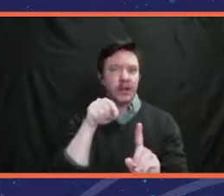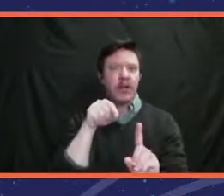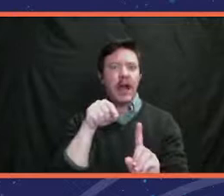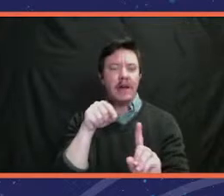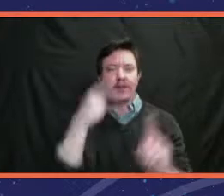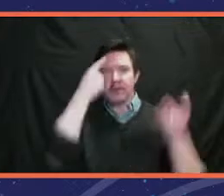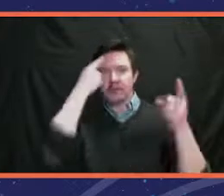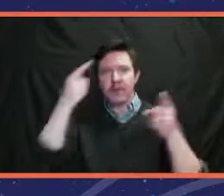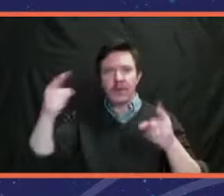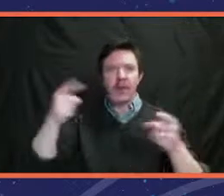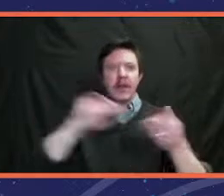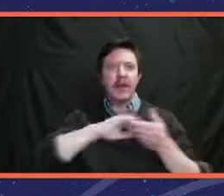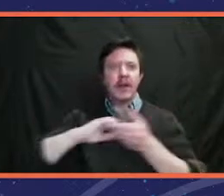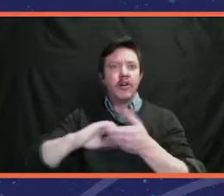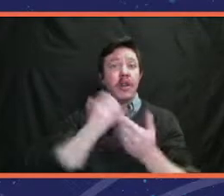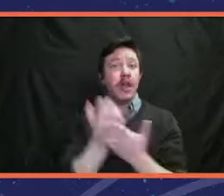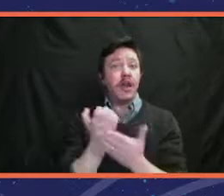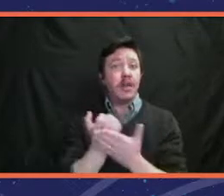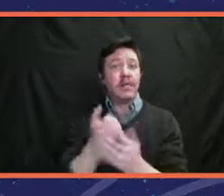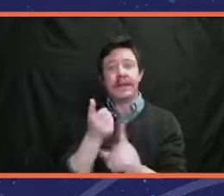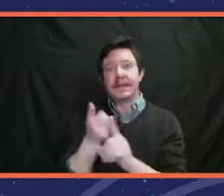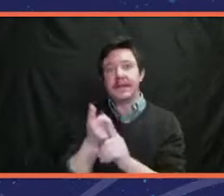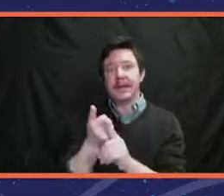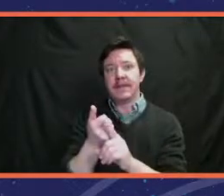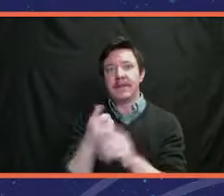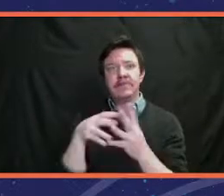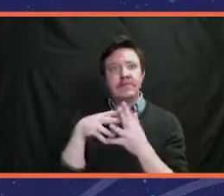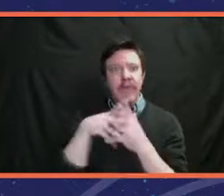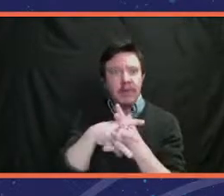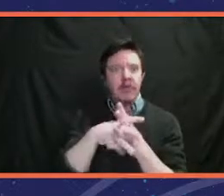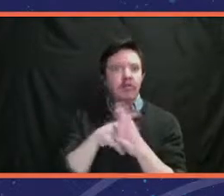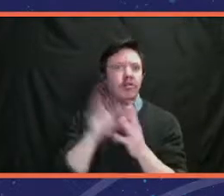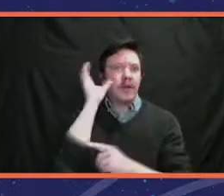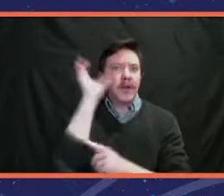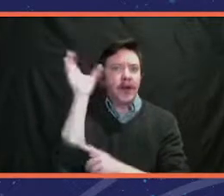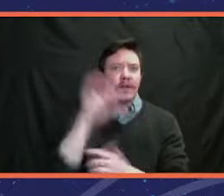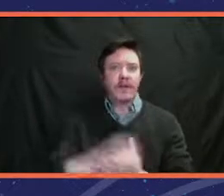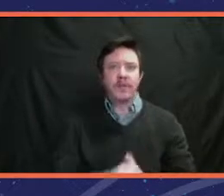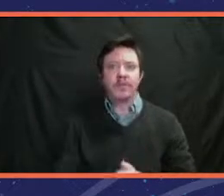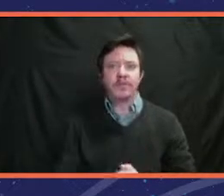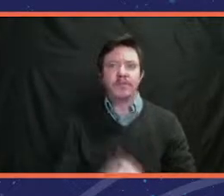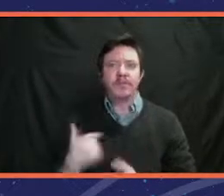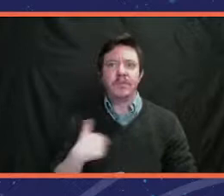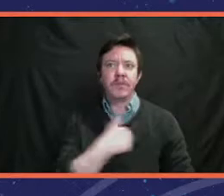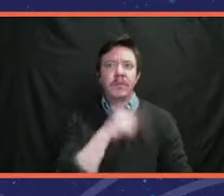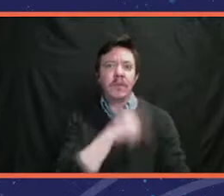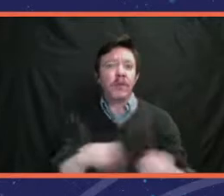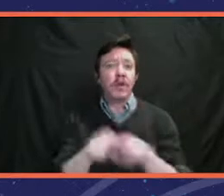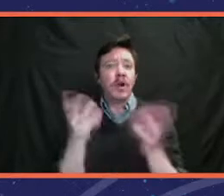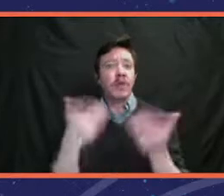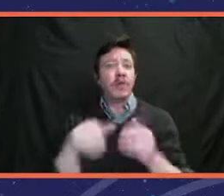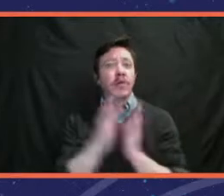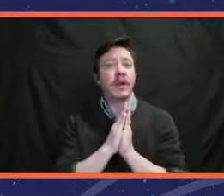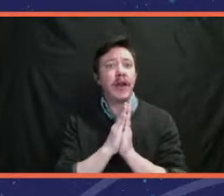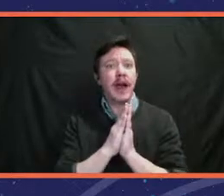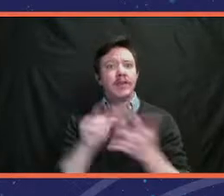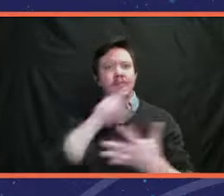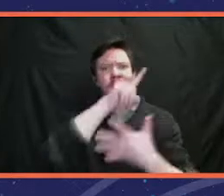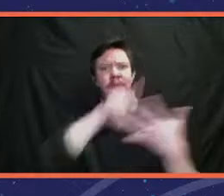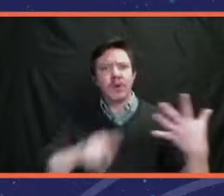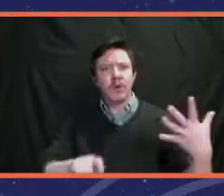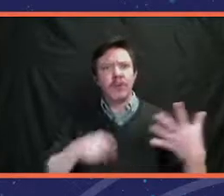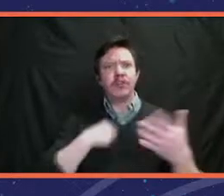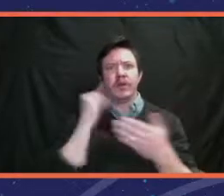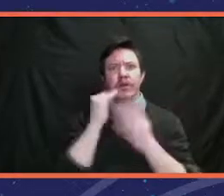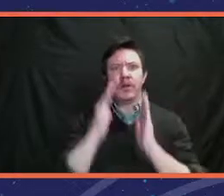economy is deeply rooted in that. And we also wanted to ask the question to artists of